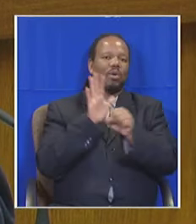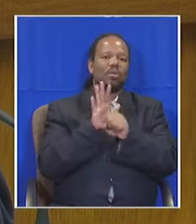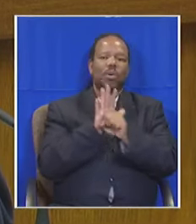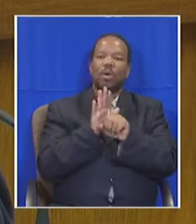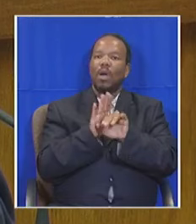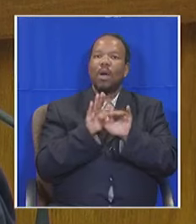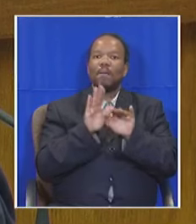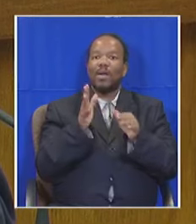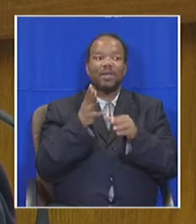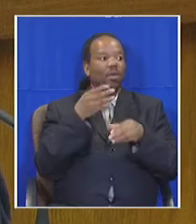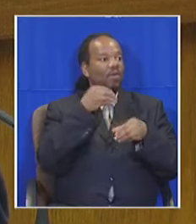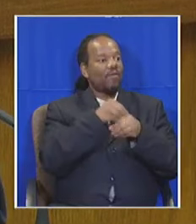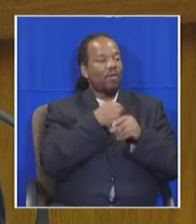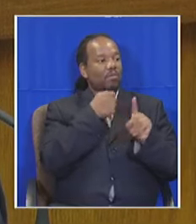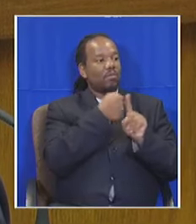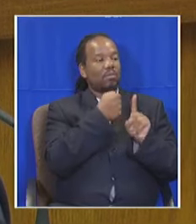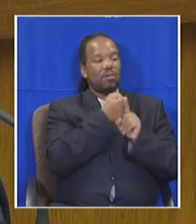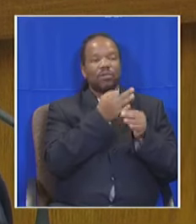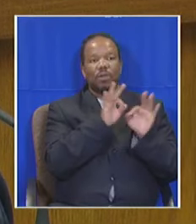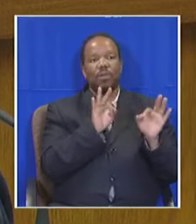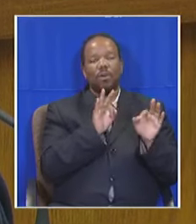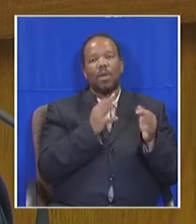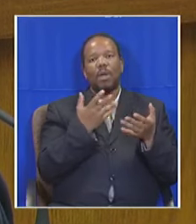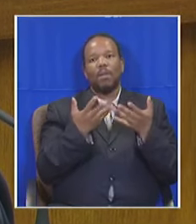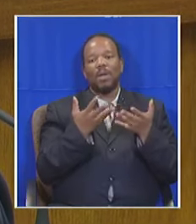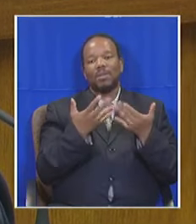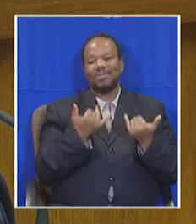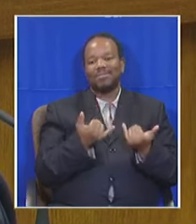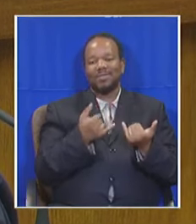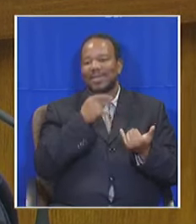liberation struggles, but rather through